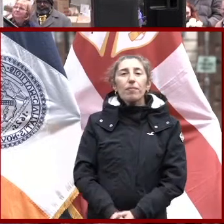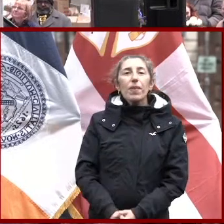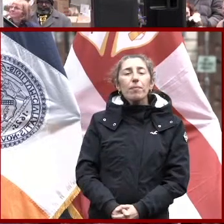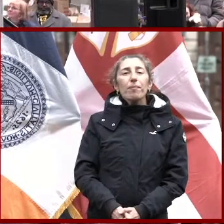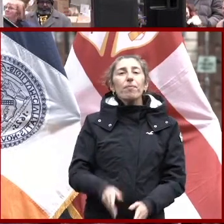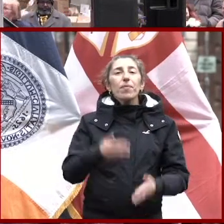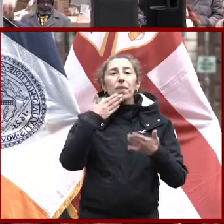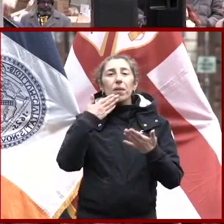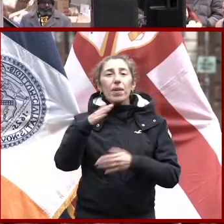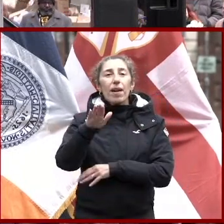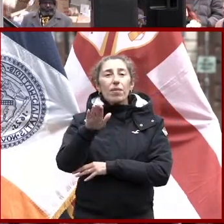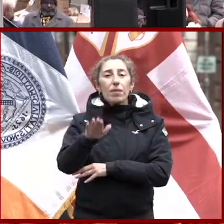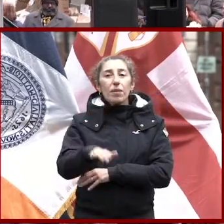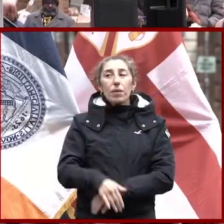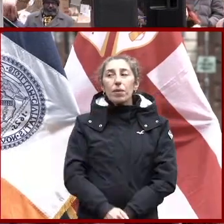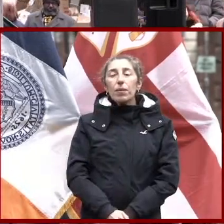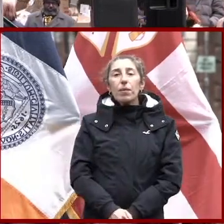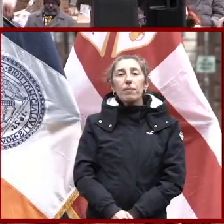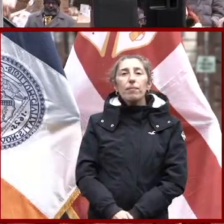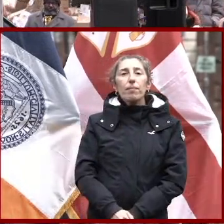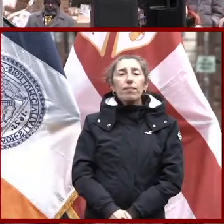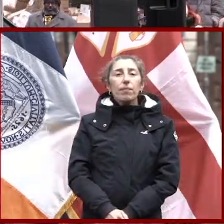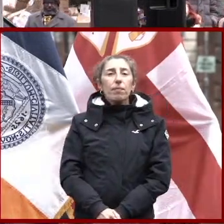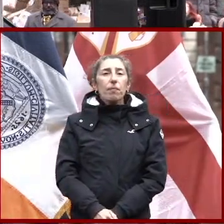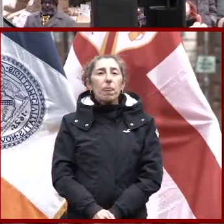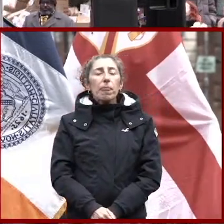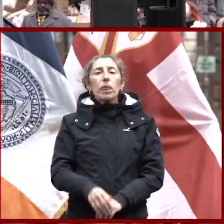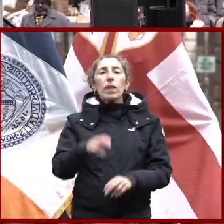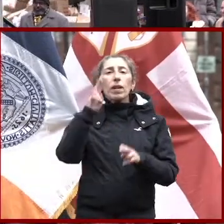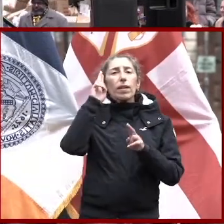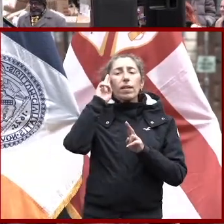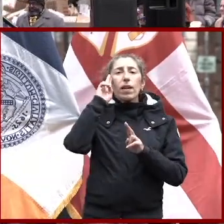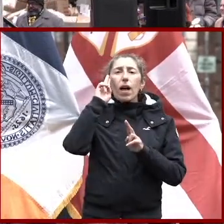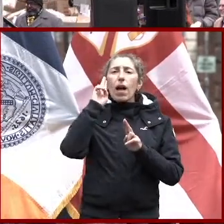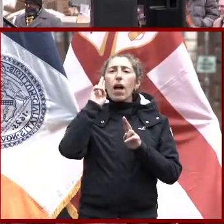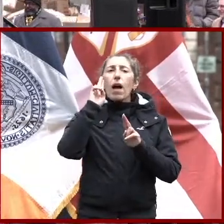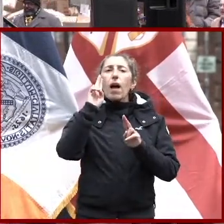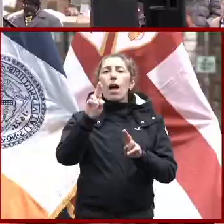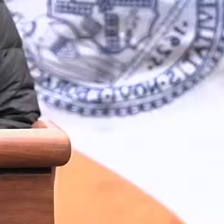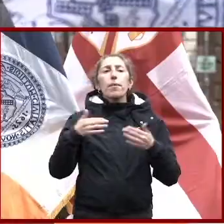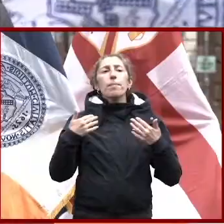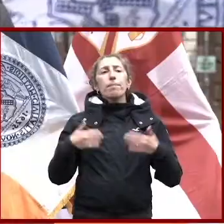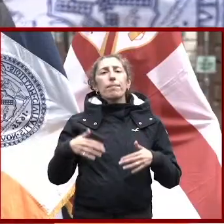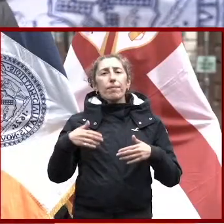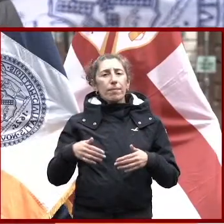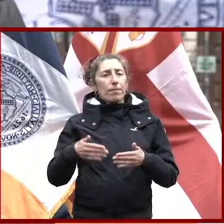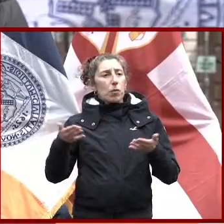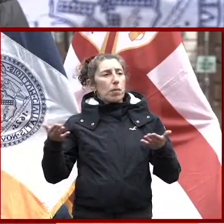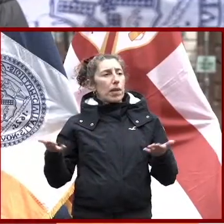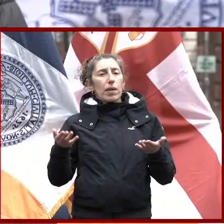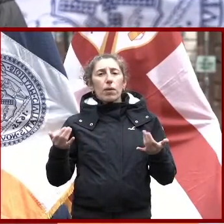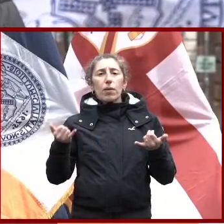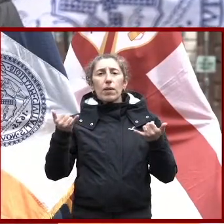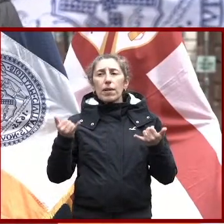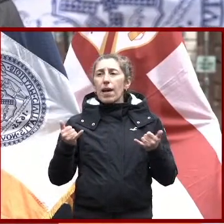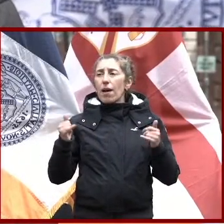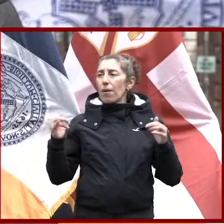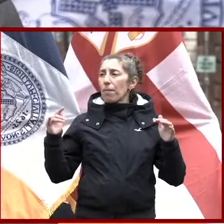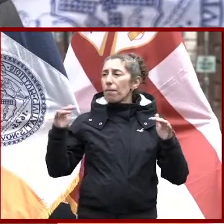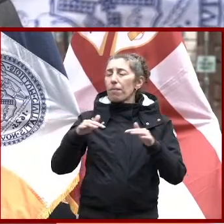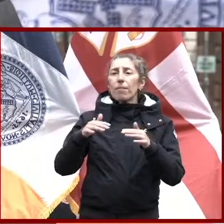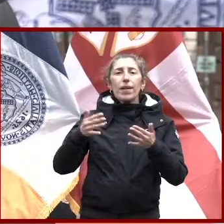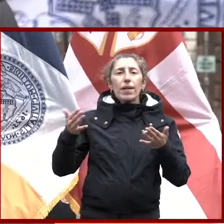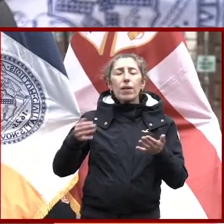Good afternoon. It's an honor to join you here today to commemorate